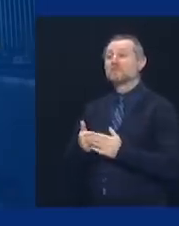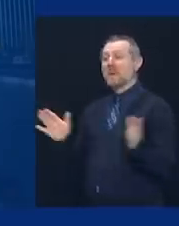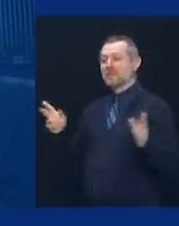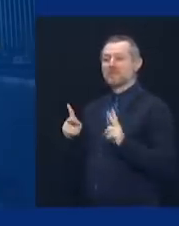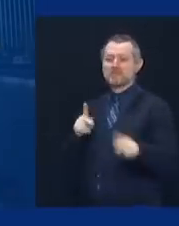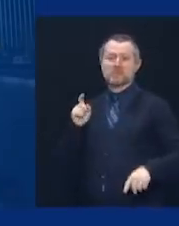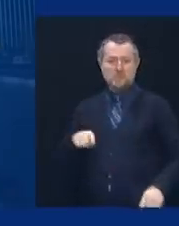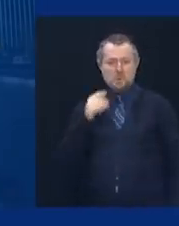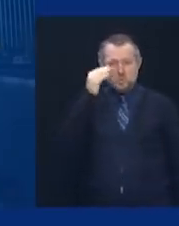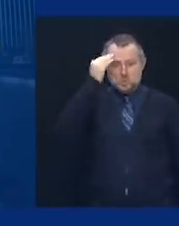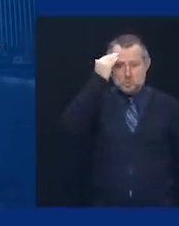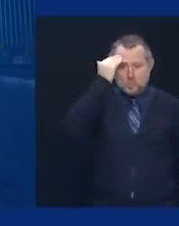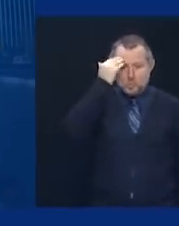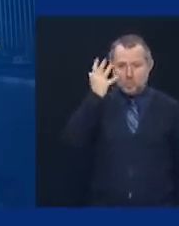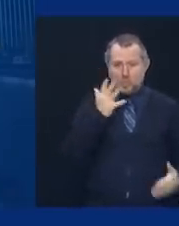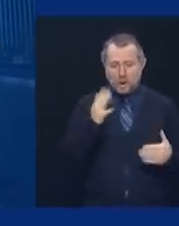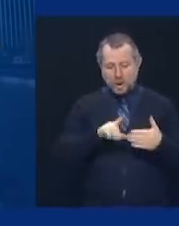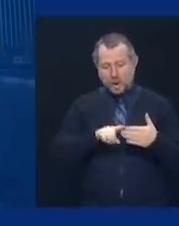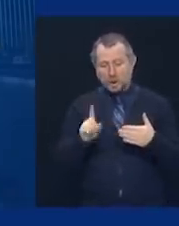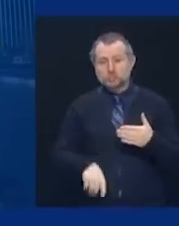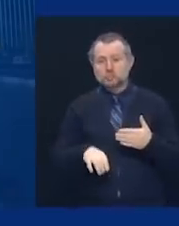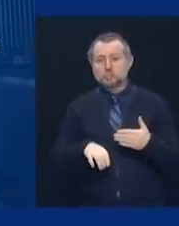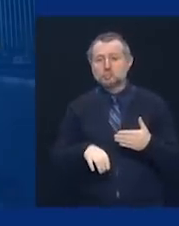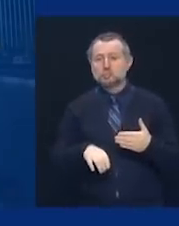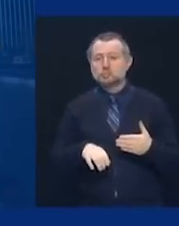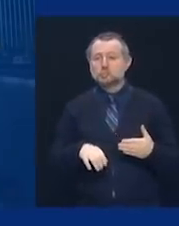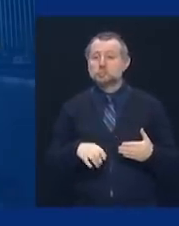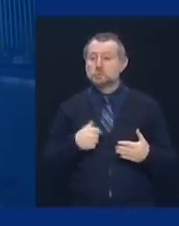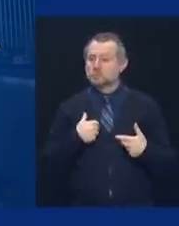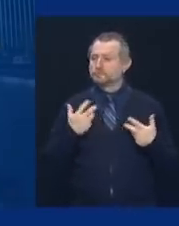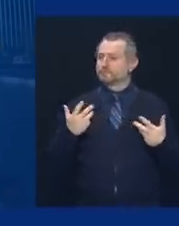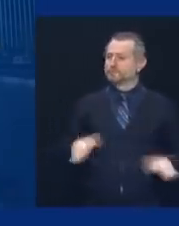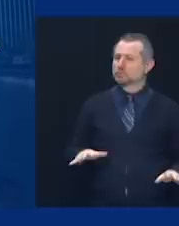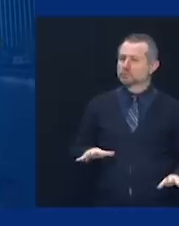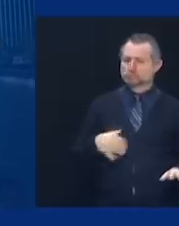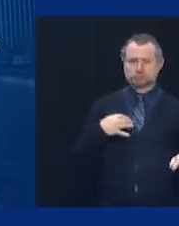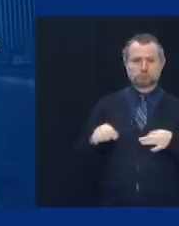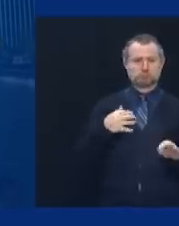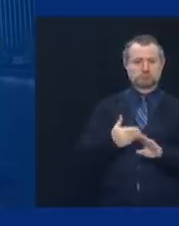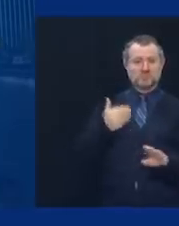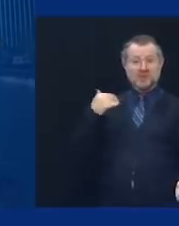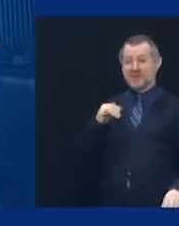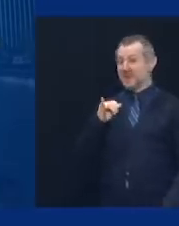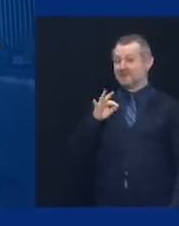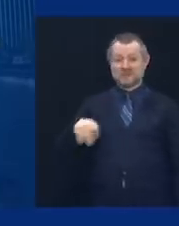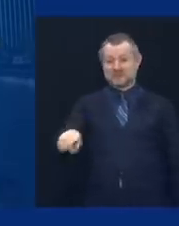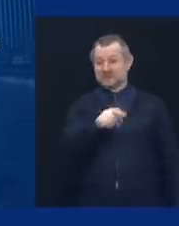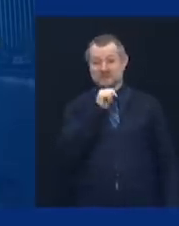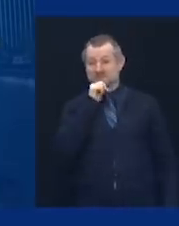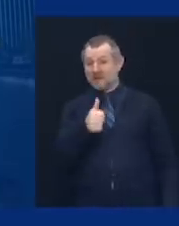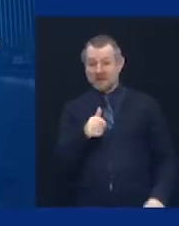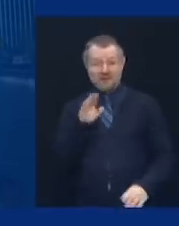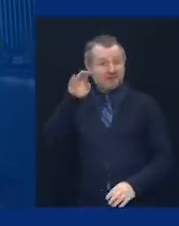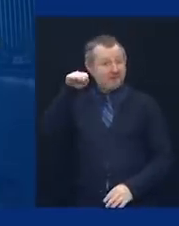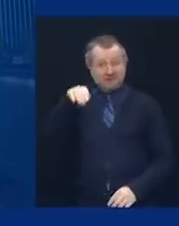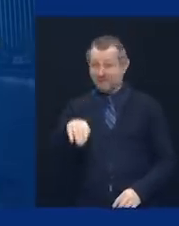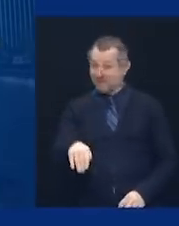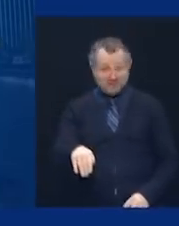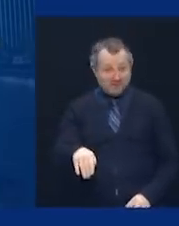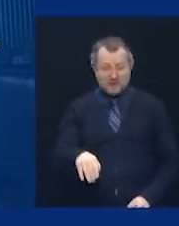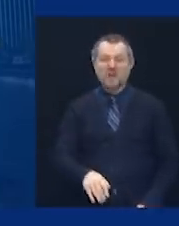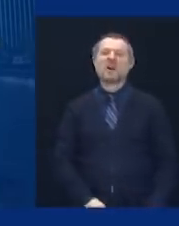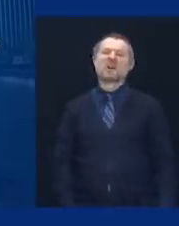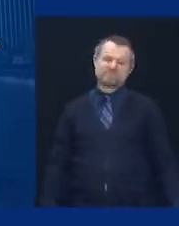and the consequences. I have said, if we don't slow the spread, we could be headed for a shutdown.